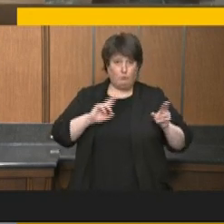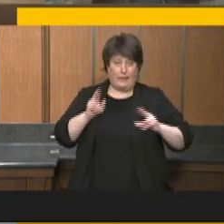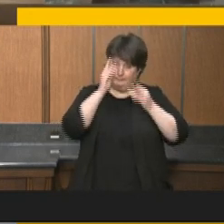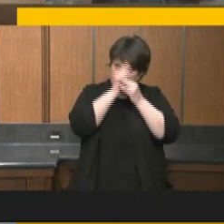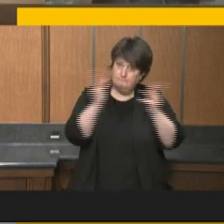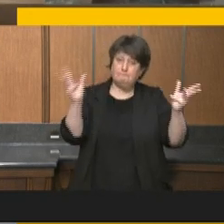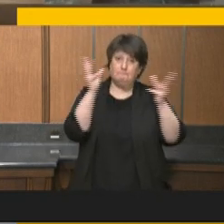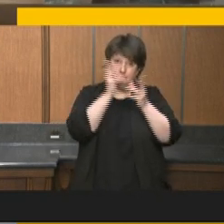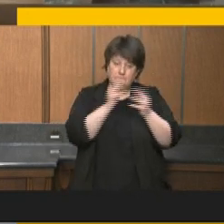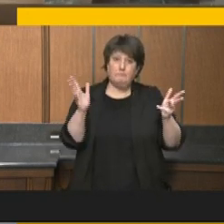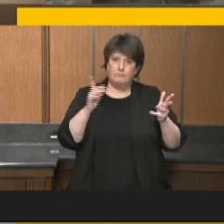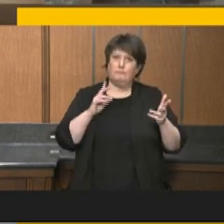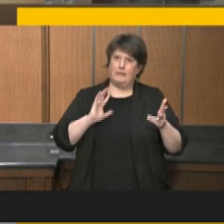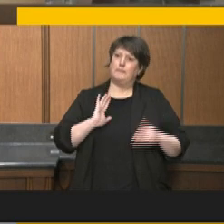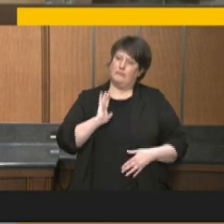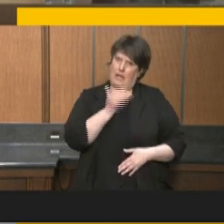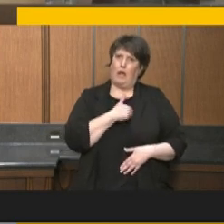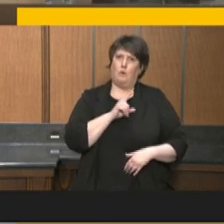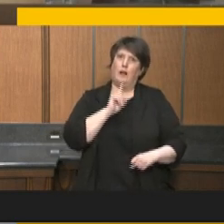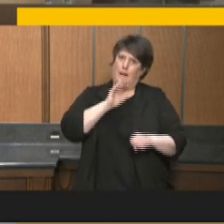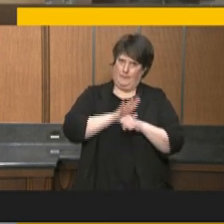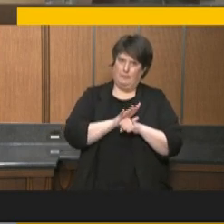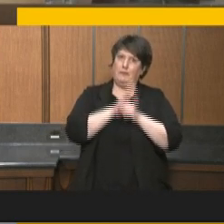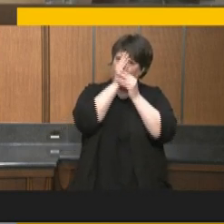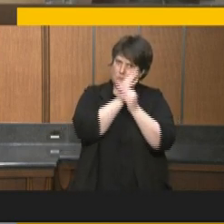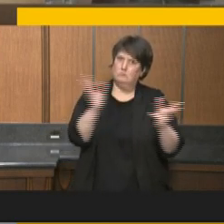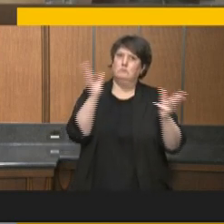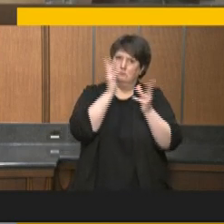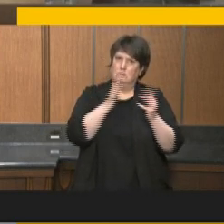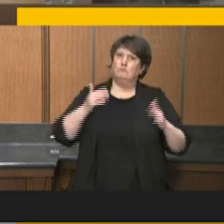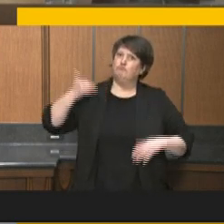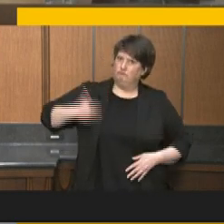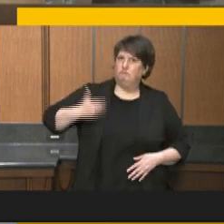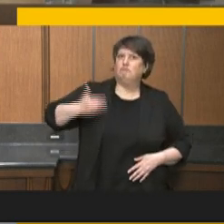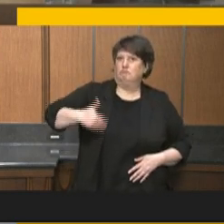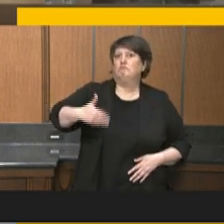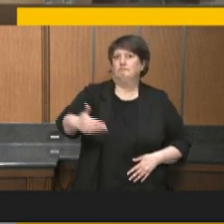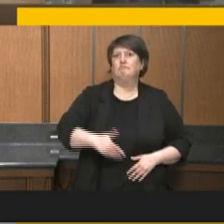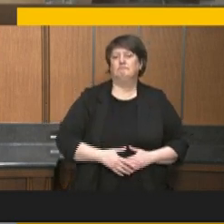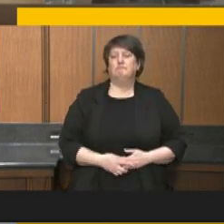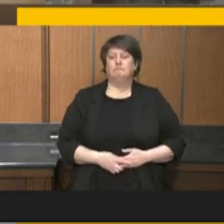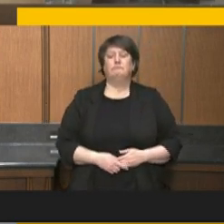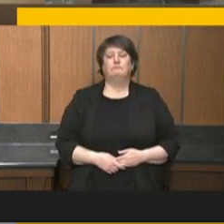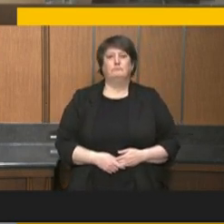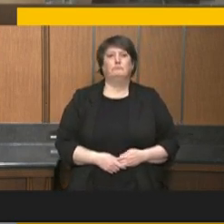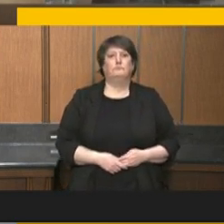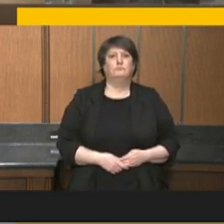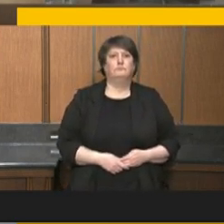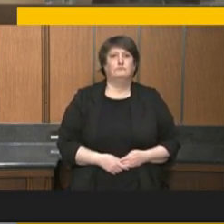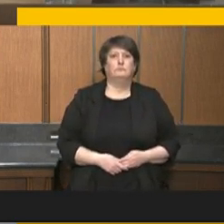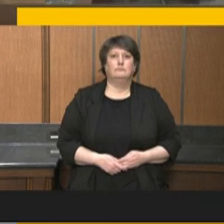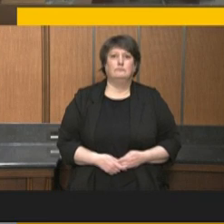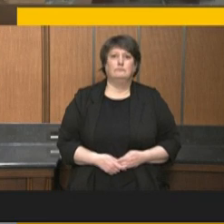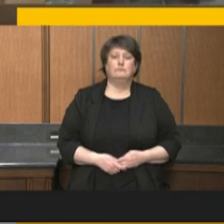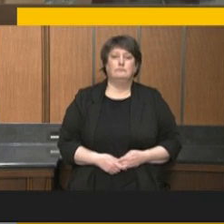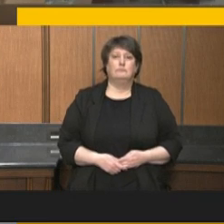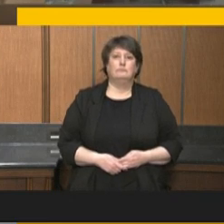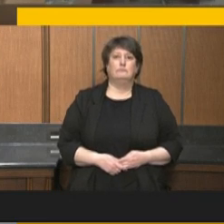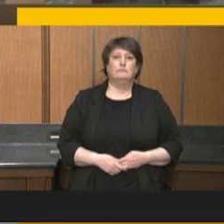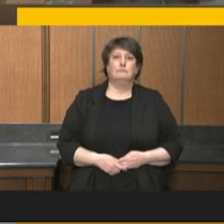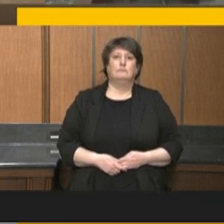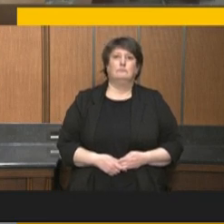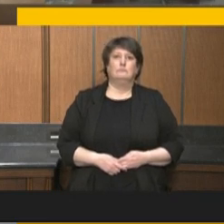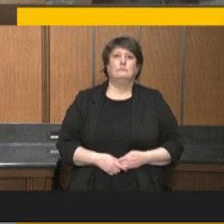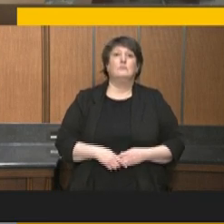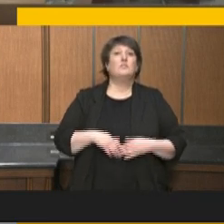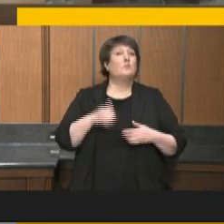our commitment to doing that. When it comes to communication that you're hearing at the federal